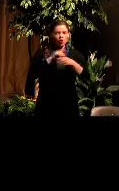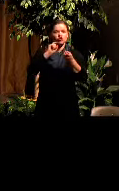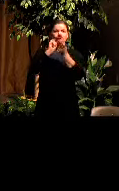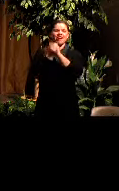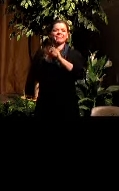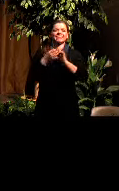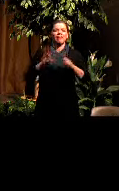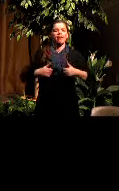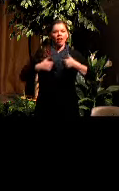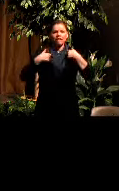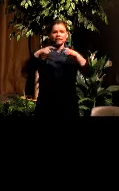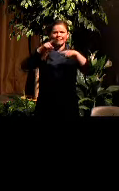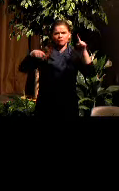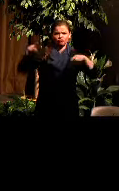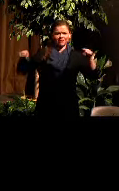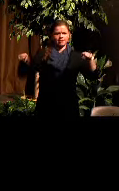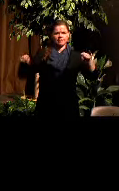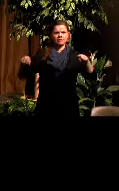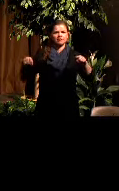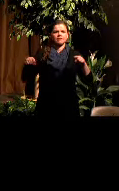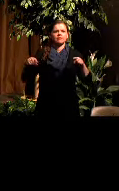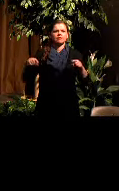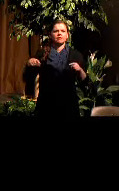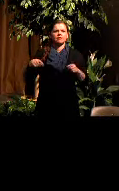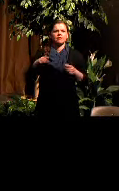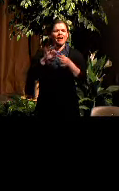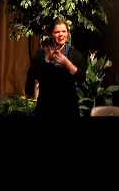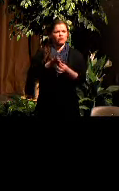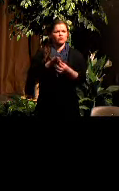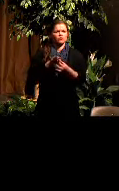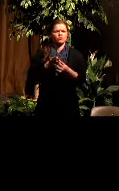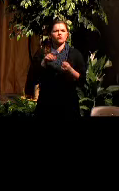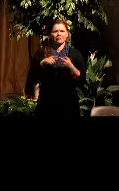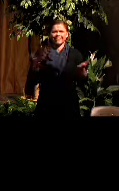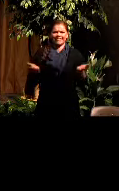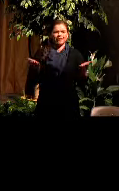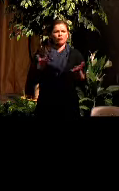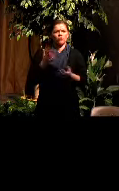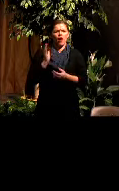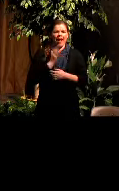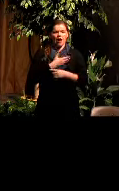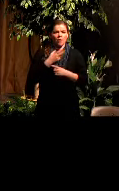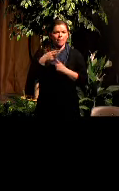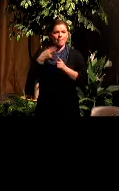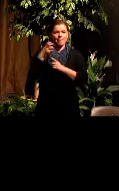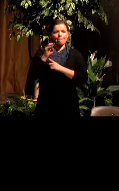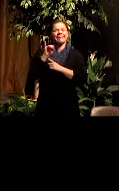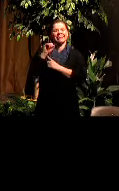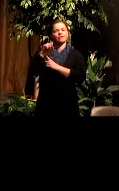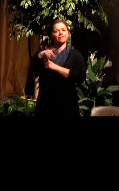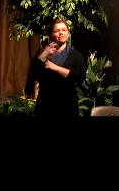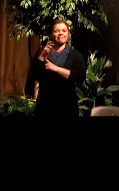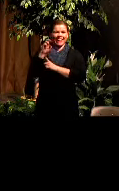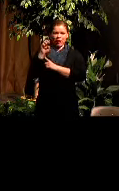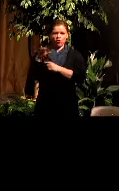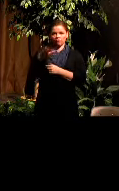and it has to do with right here with what's going on in our hemisphere. Dr. Pete Marra is a